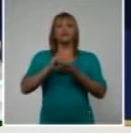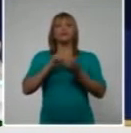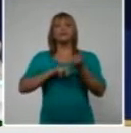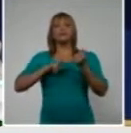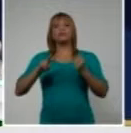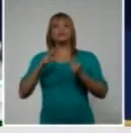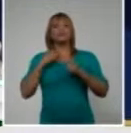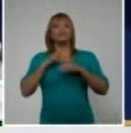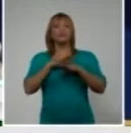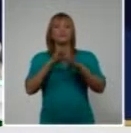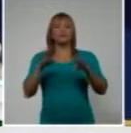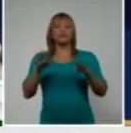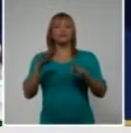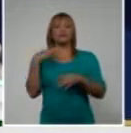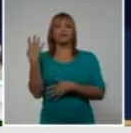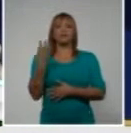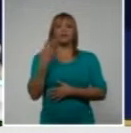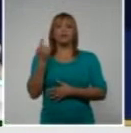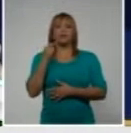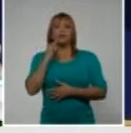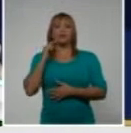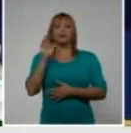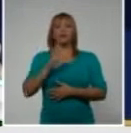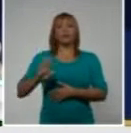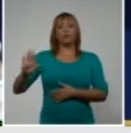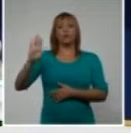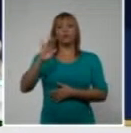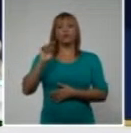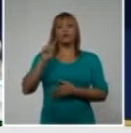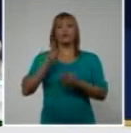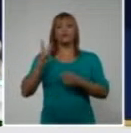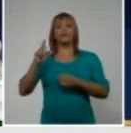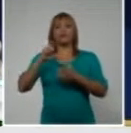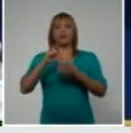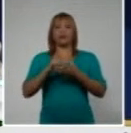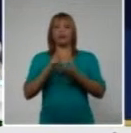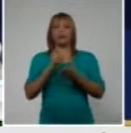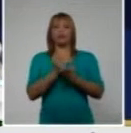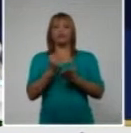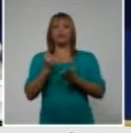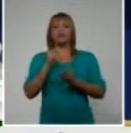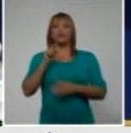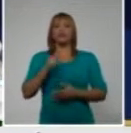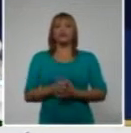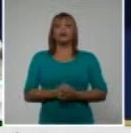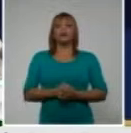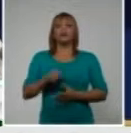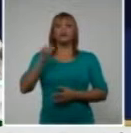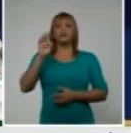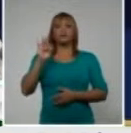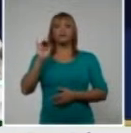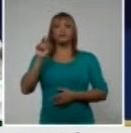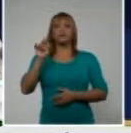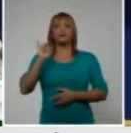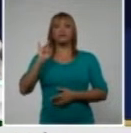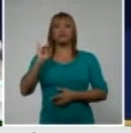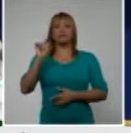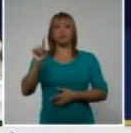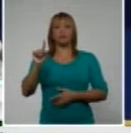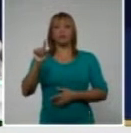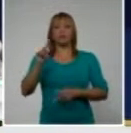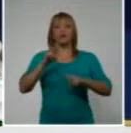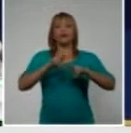Havanas, 728. And at Santiago de Cuba's, 285. At the Genetic Engineering